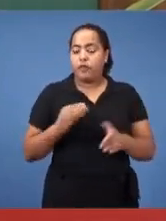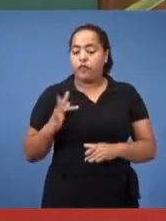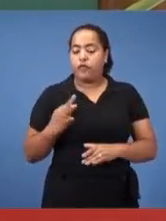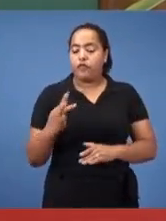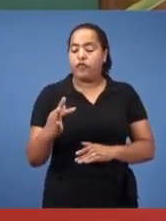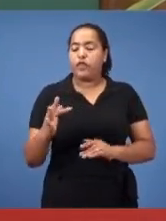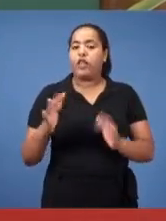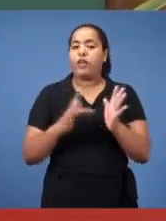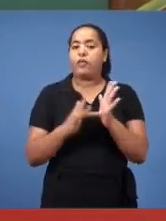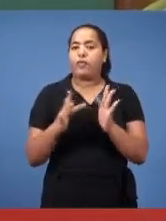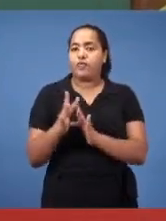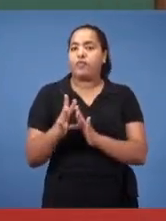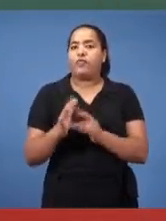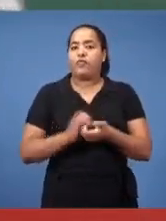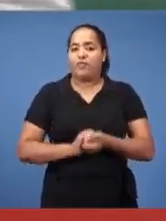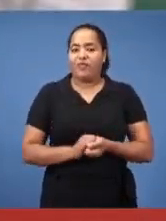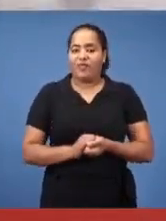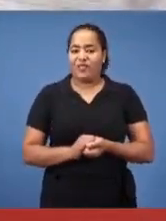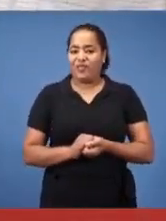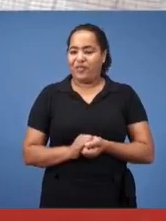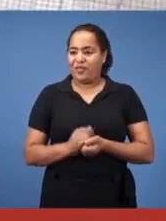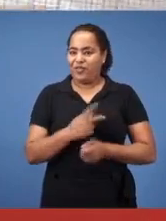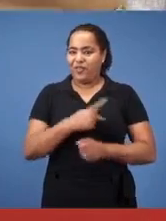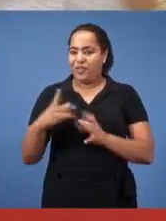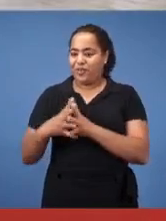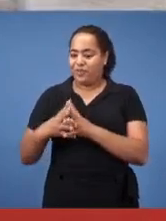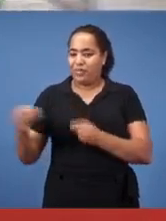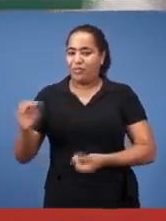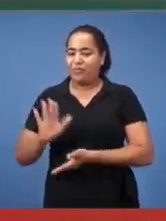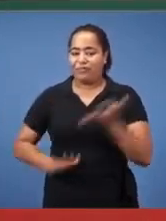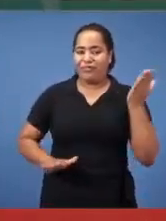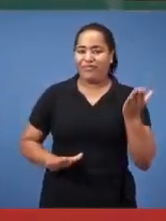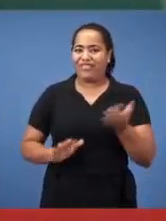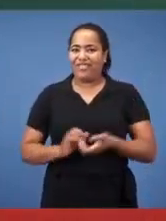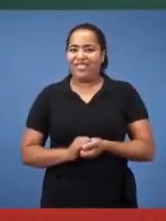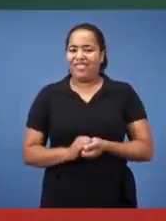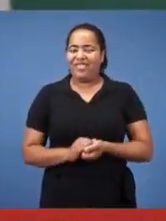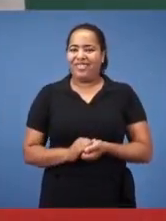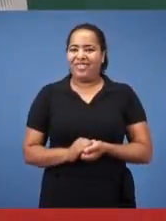history of the church. A pastor, where's the pastor? He ran out.